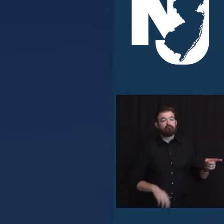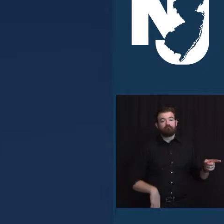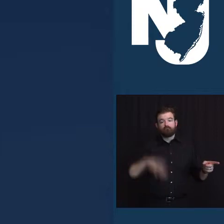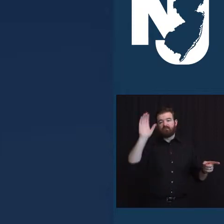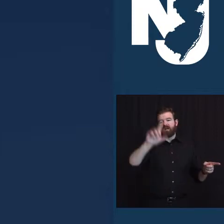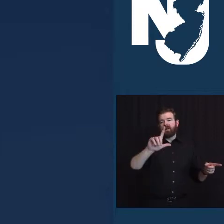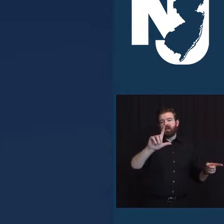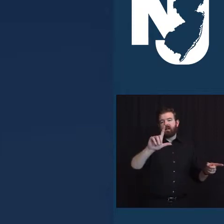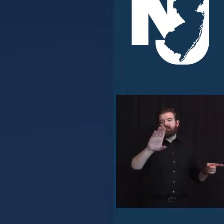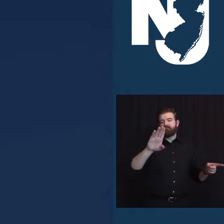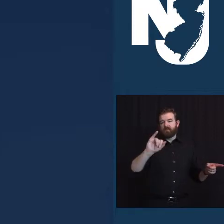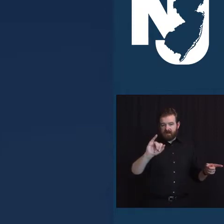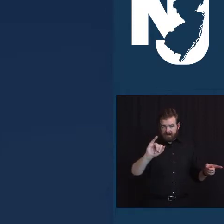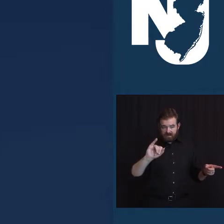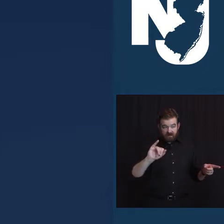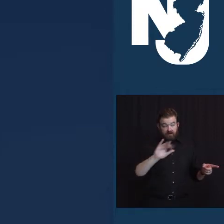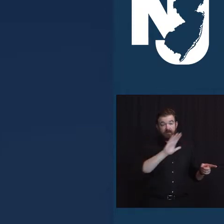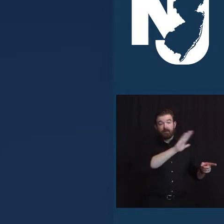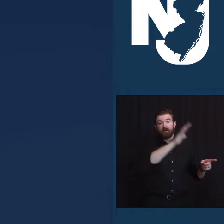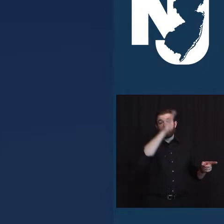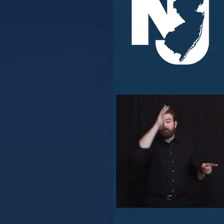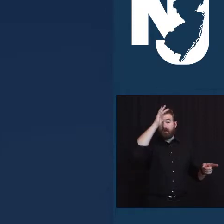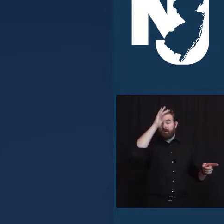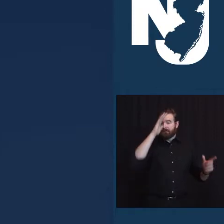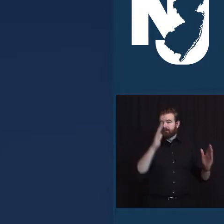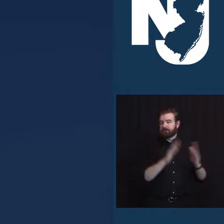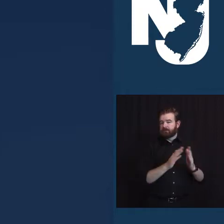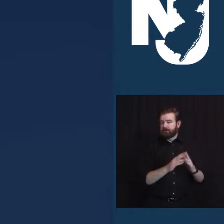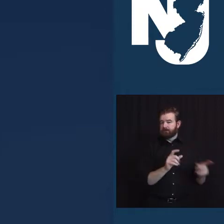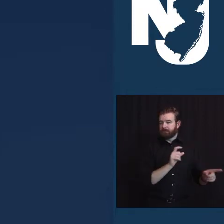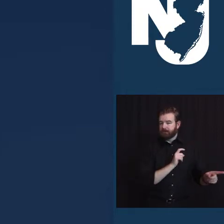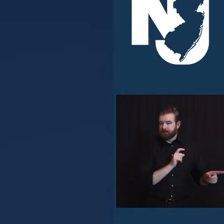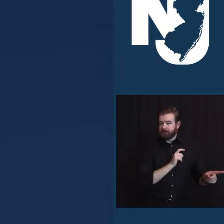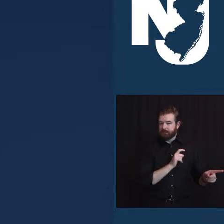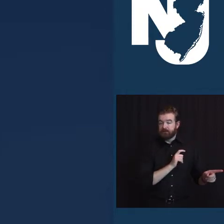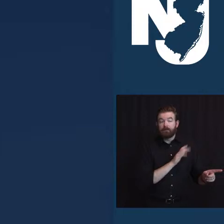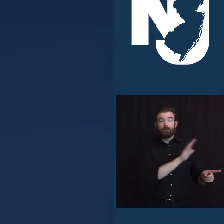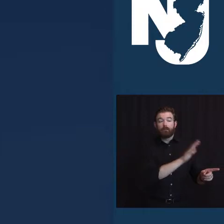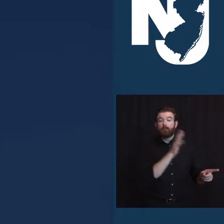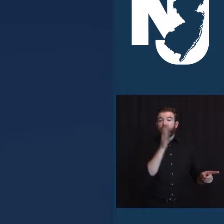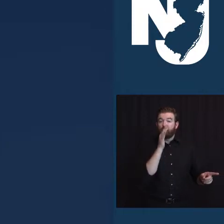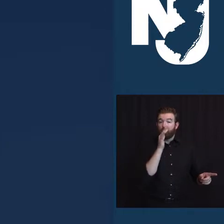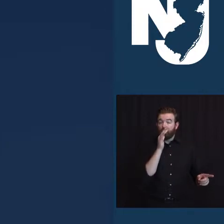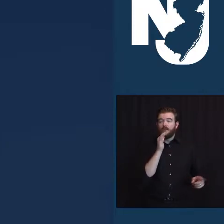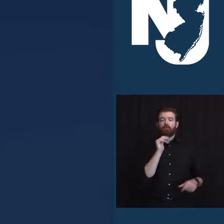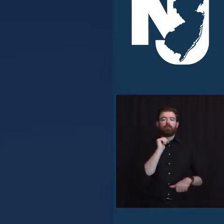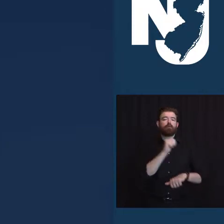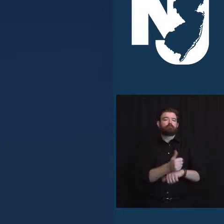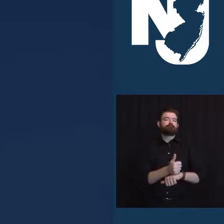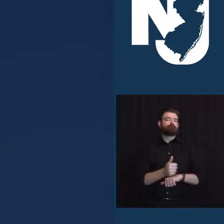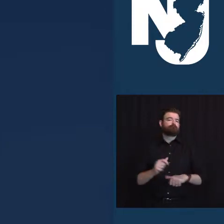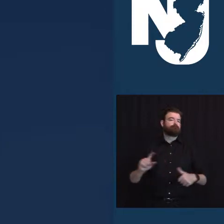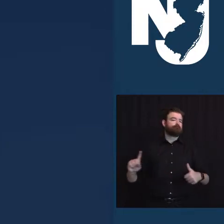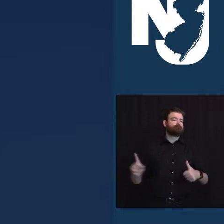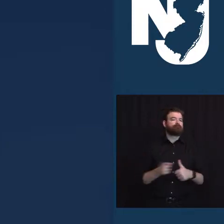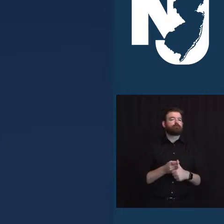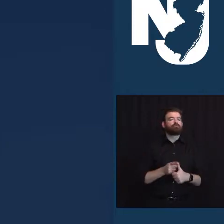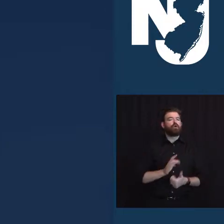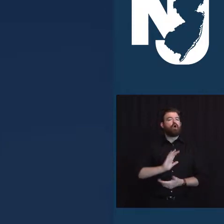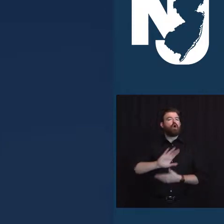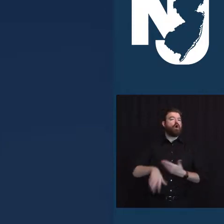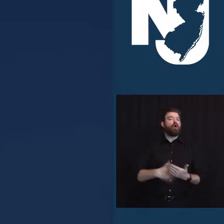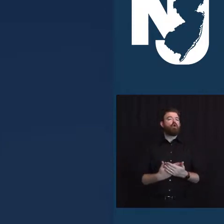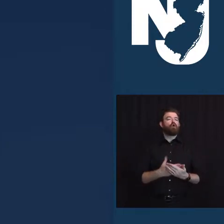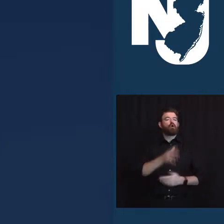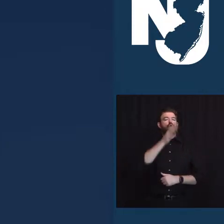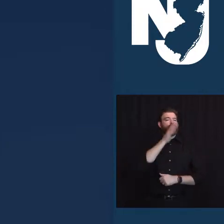Beach Township police officer, while his mother founded LBI's first all-women's fishing club, ladies.